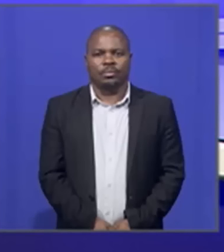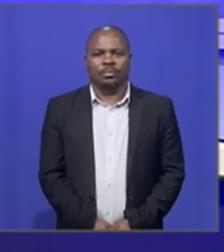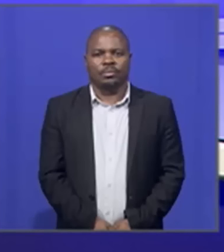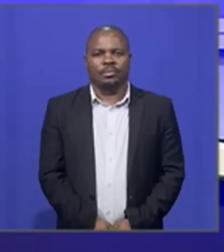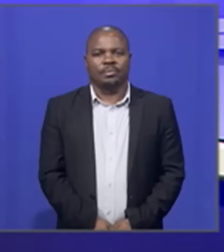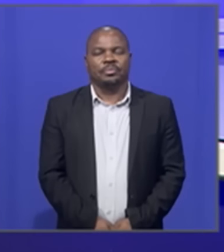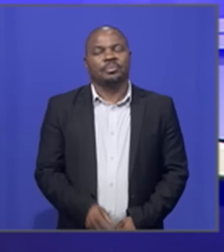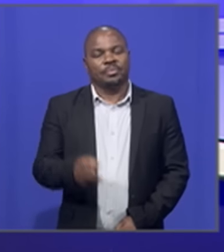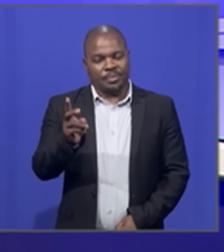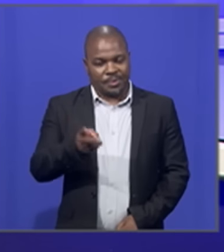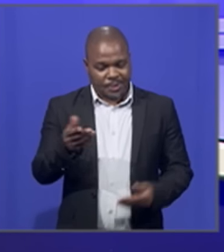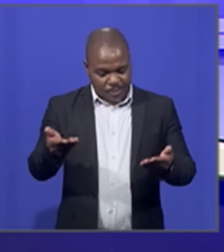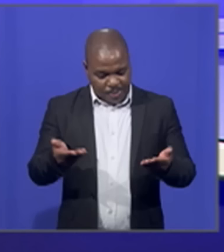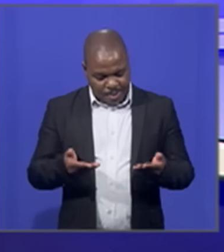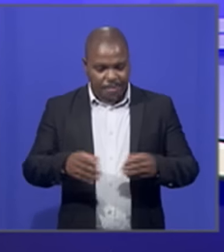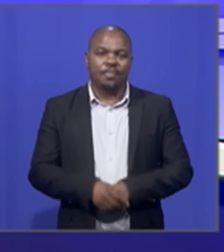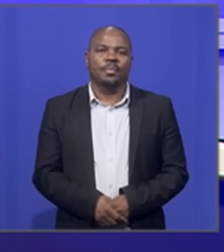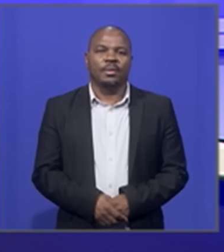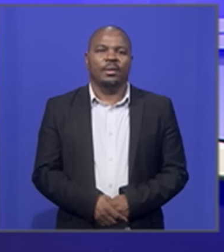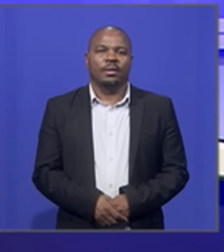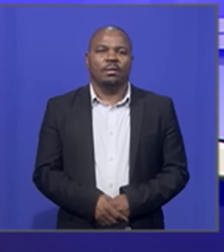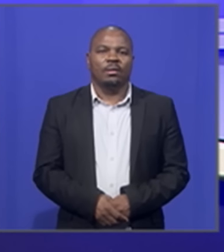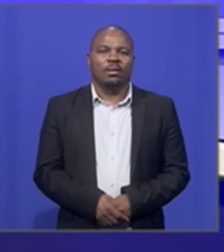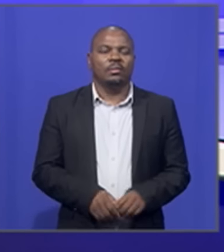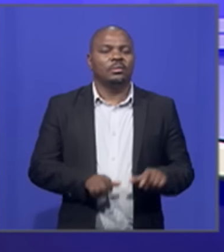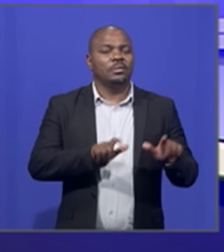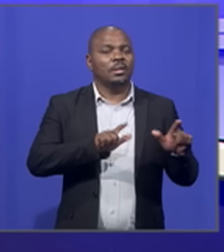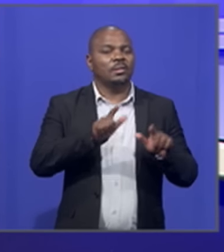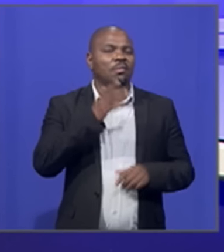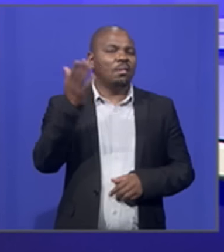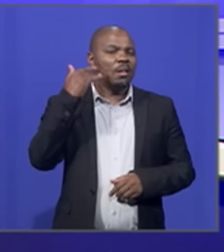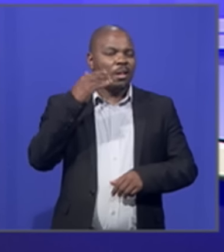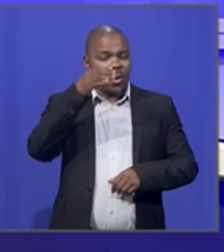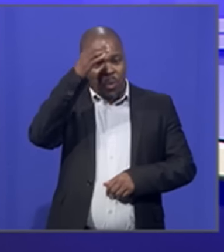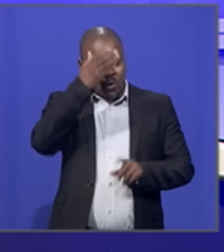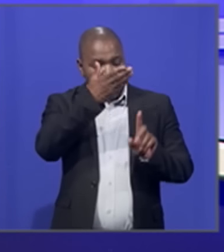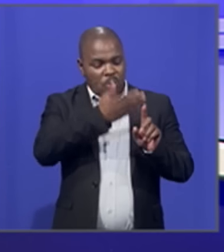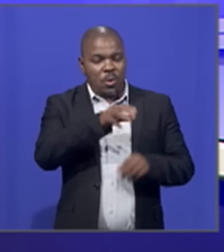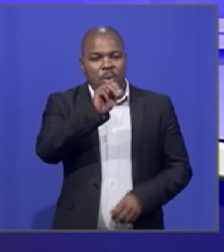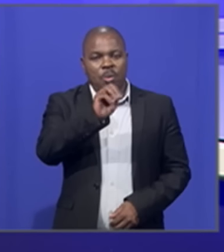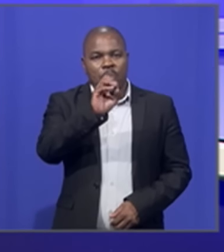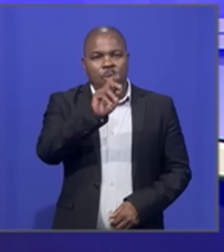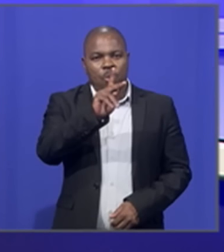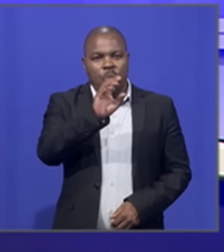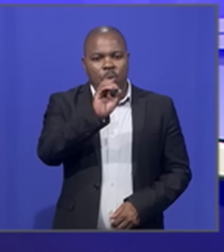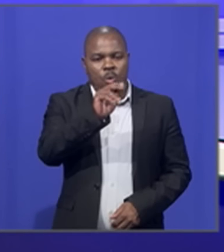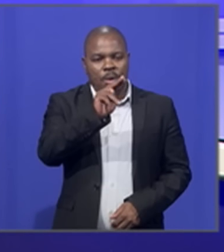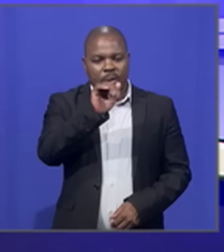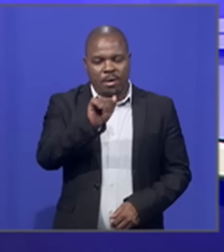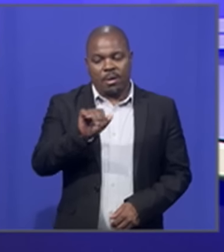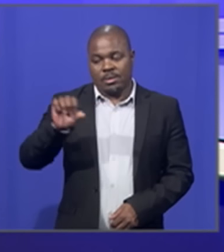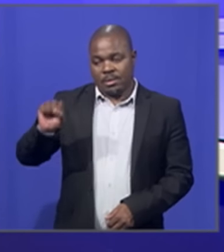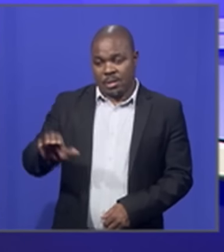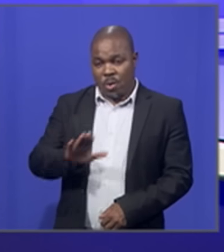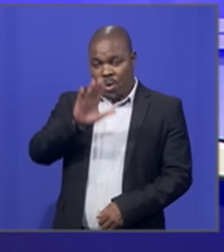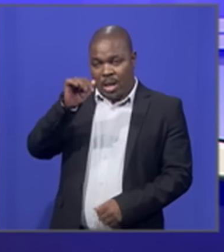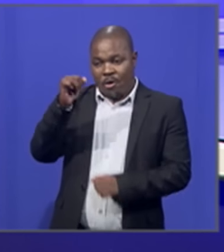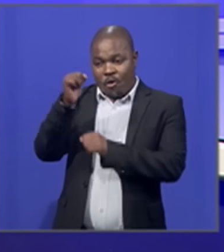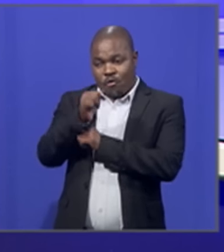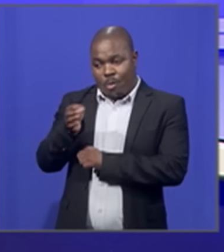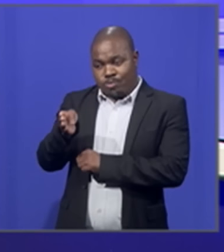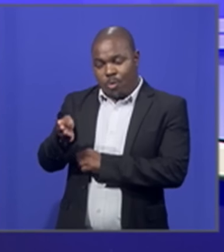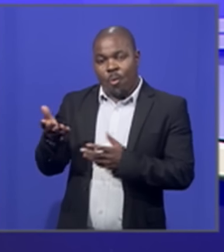Re sa le amogela. Mohlahli wa malobo wa Mamelodi Sundowns Rulane Mokoena o hwetša thušo go tšwa ngwakong wa botseta wa Afrika Borwa